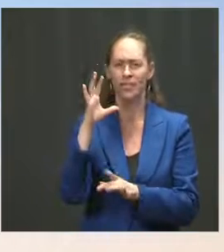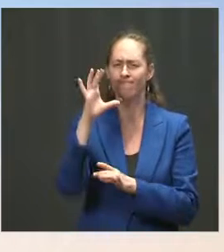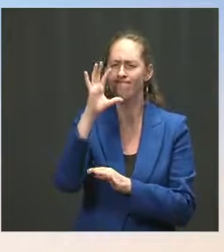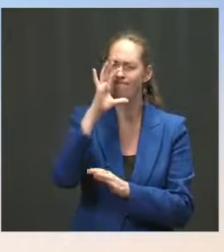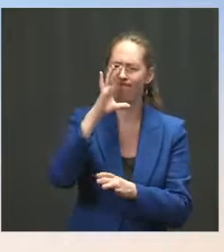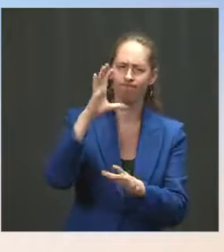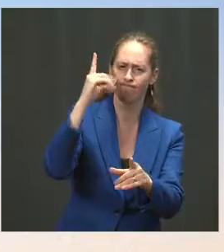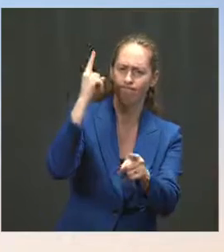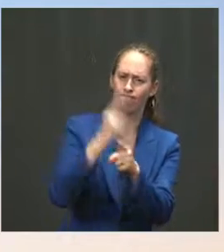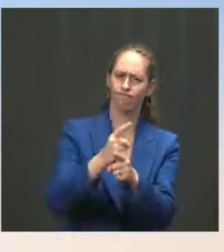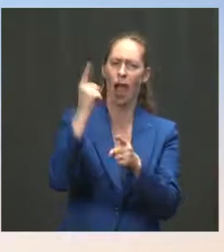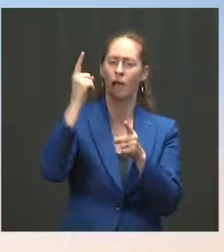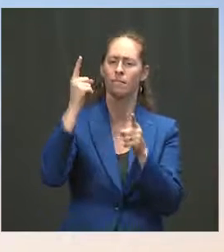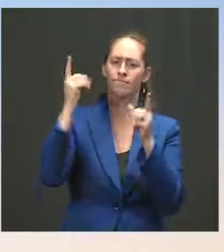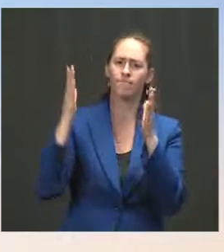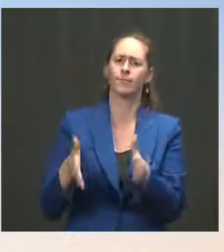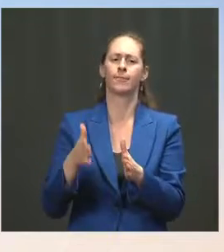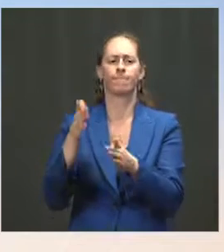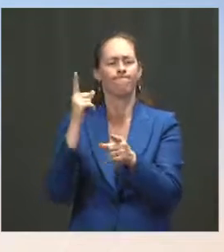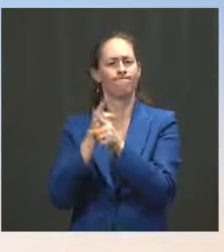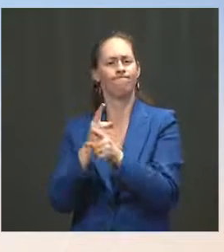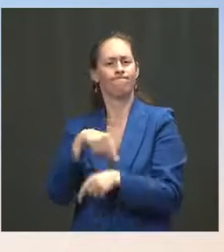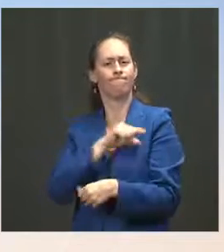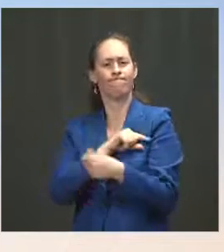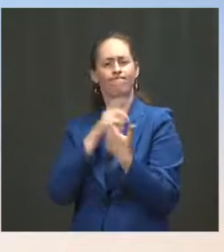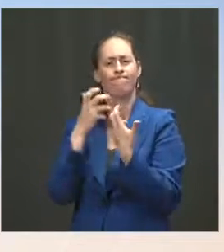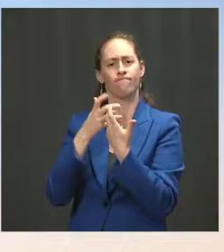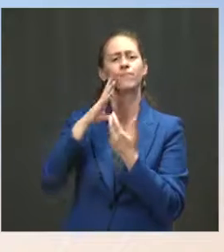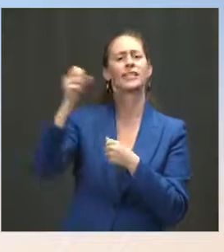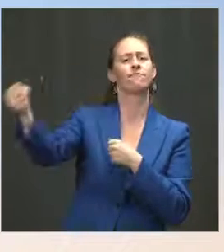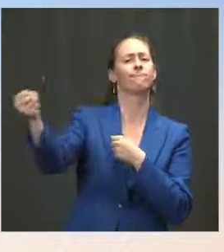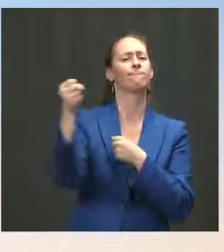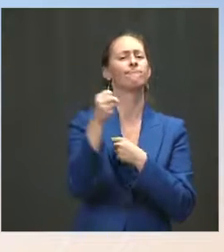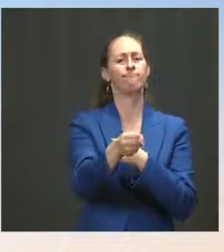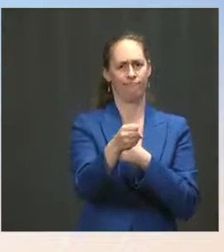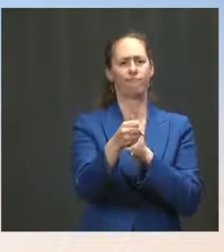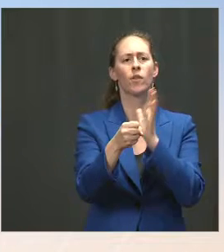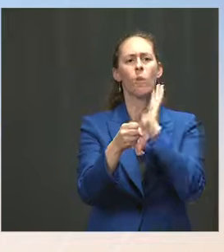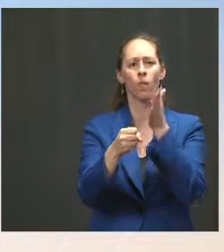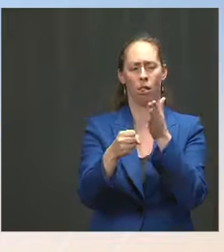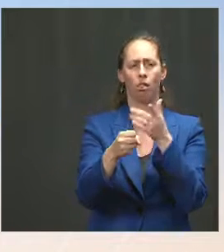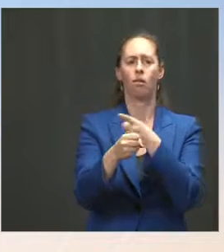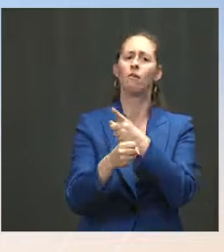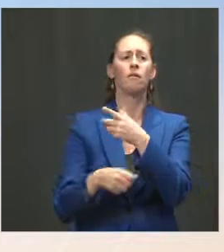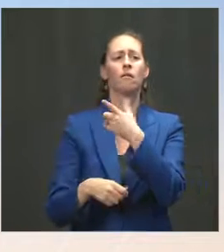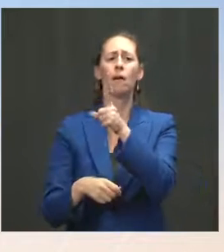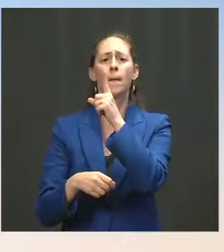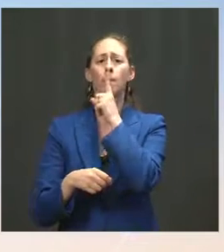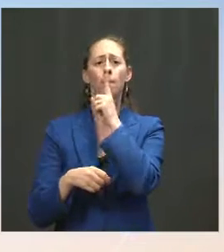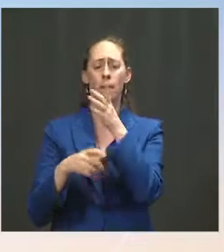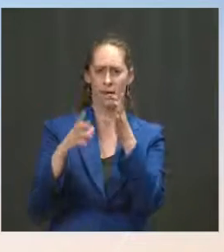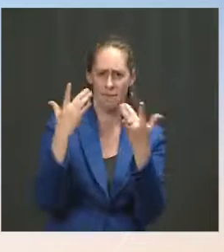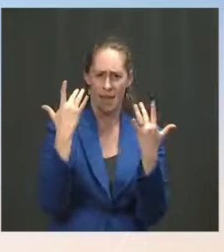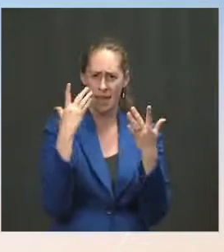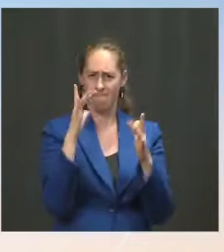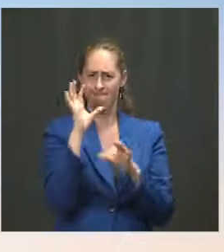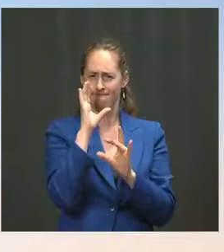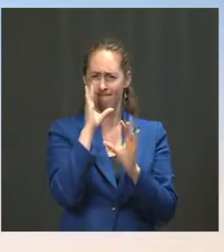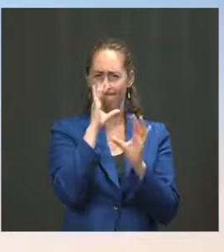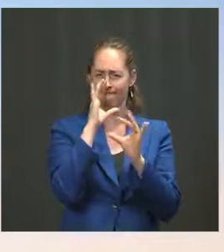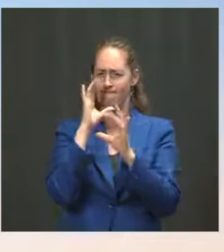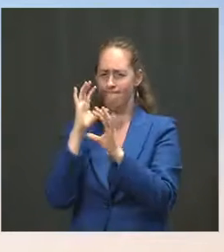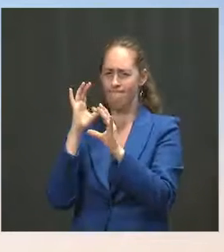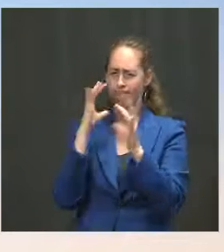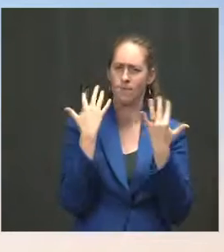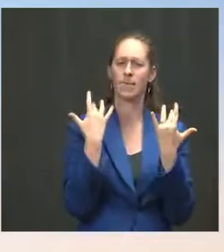FDA. It is a priority for him. He's also not going to take a step to put forward a nominee before he's found exactly the right person. I will note that it